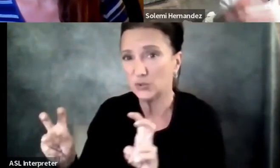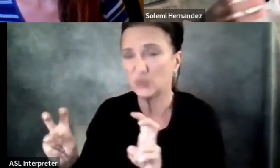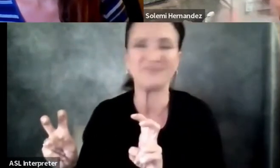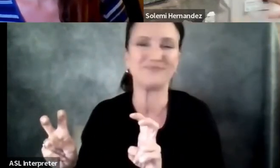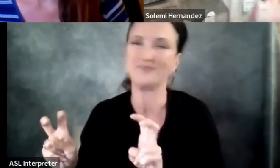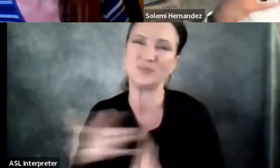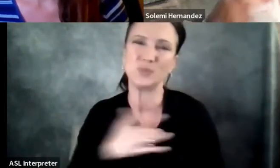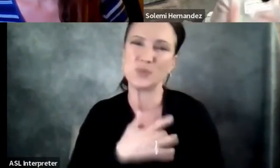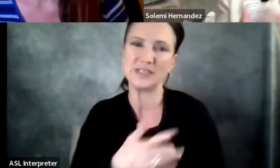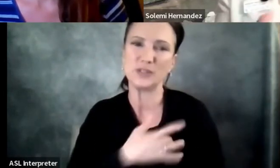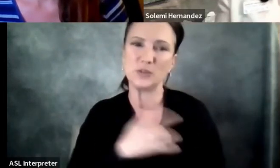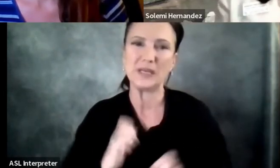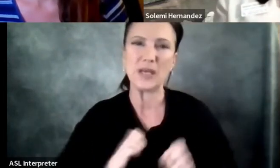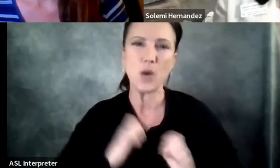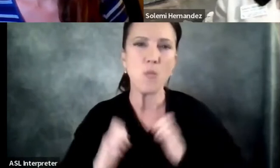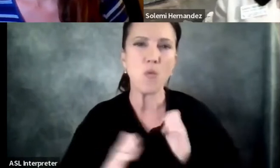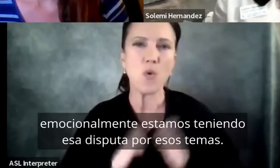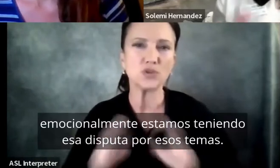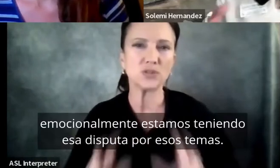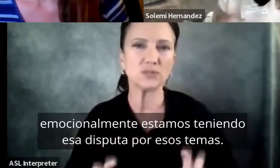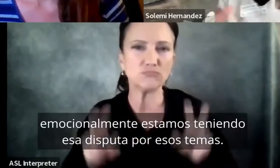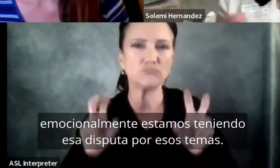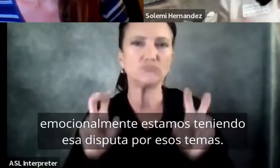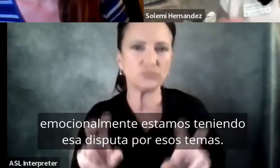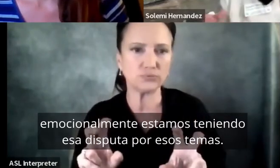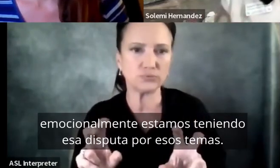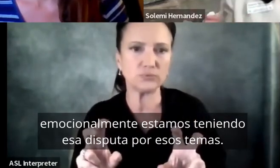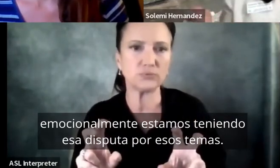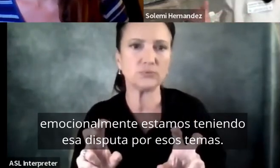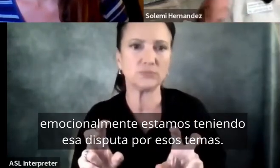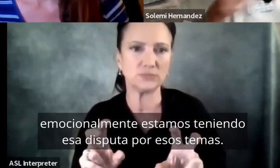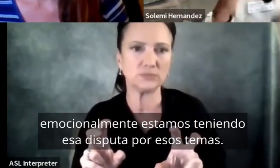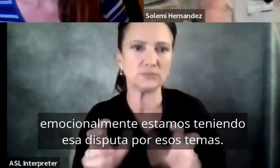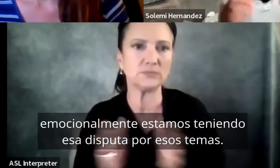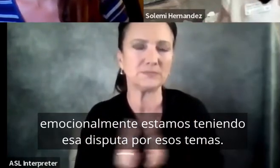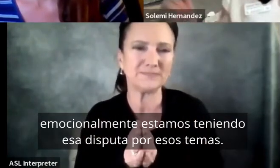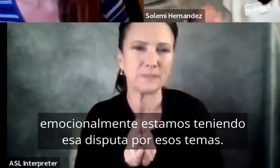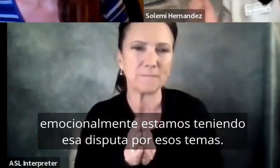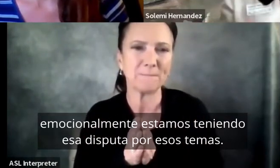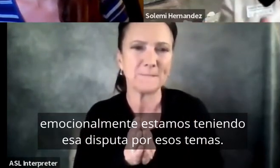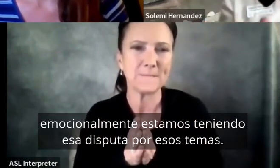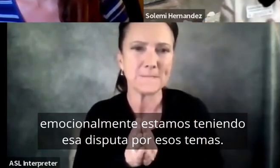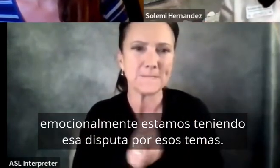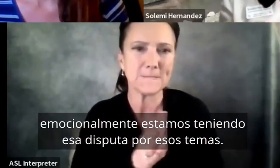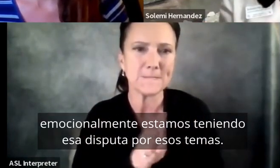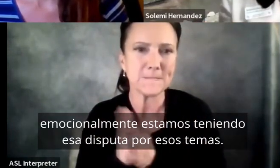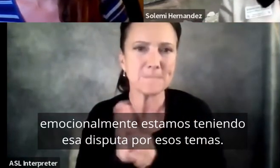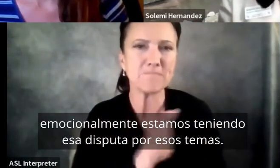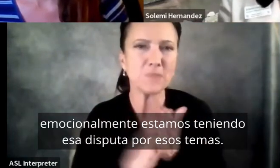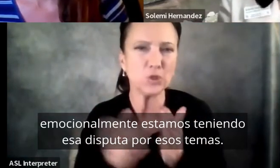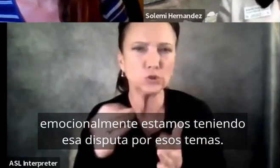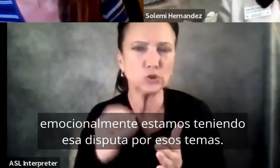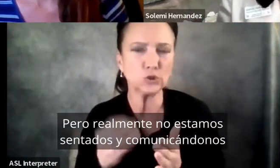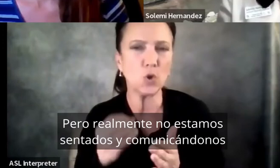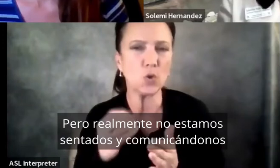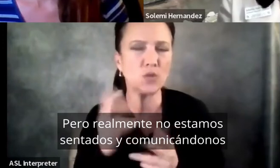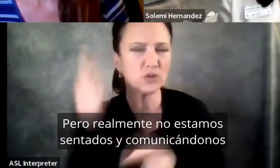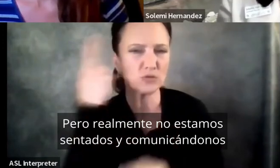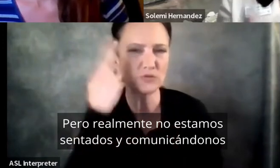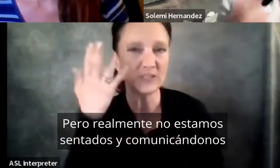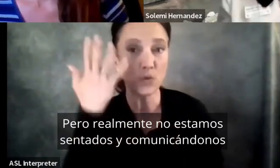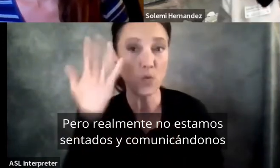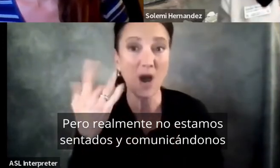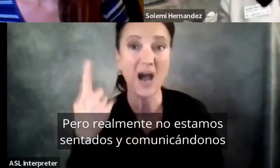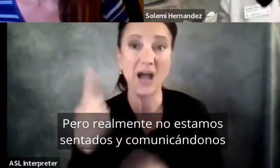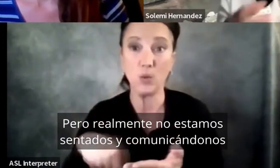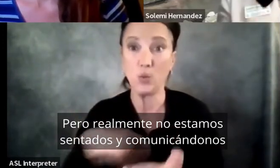emotionally, you know, we're emotionally having that dispute for those issues, but we're really